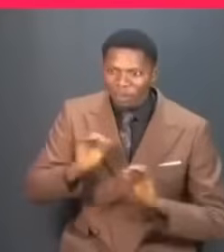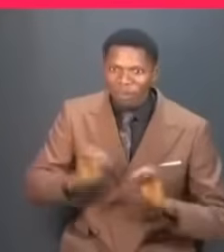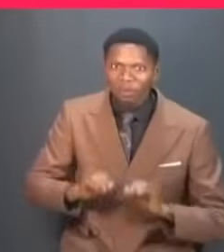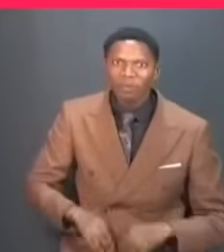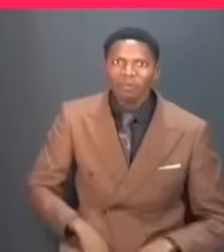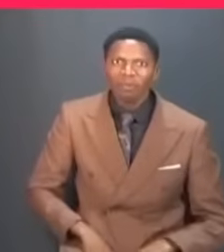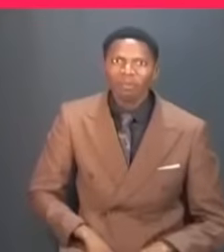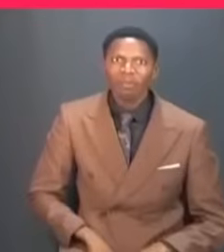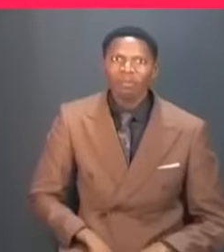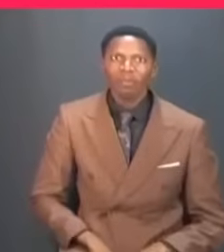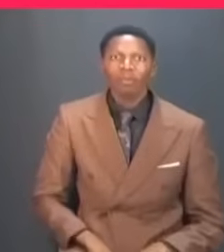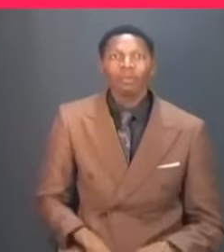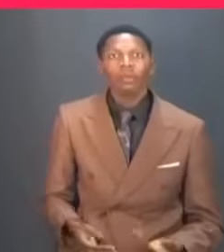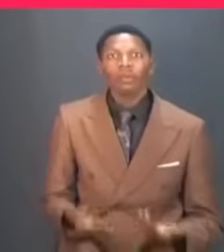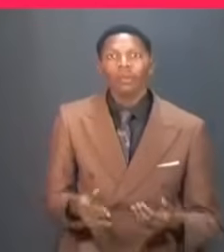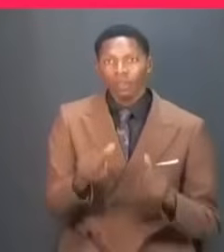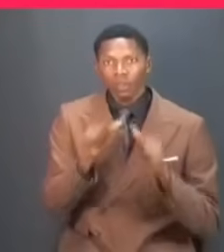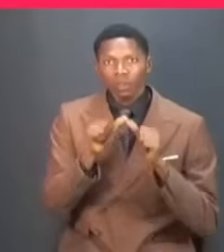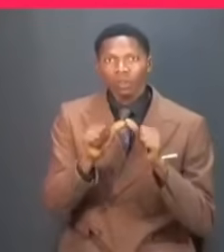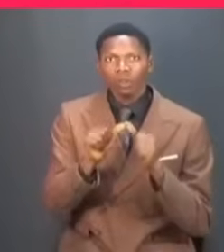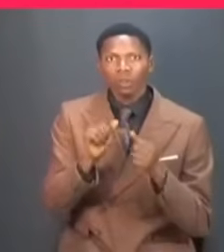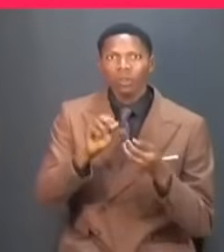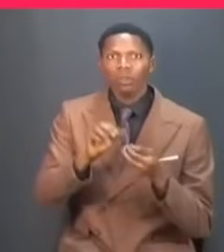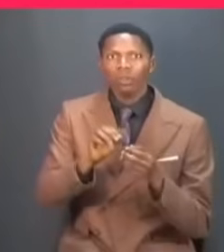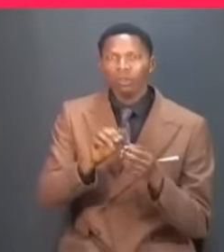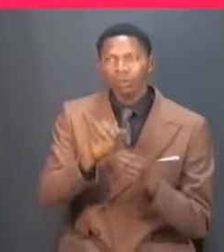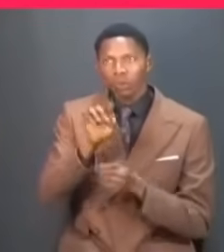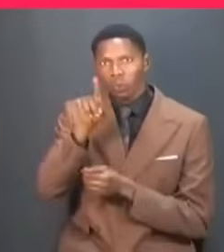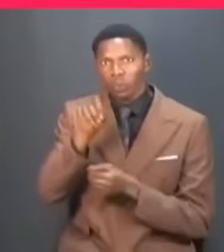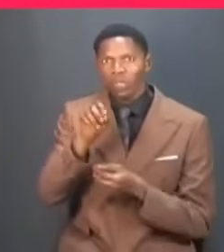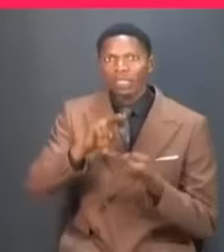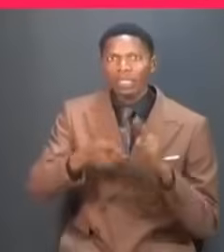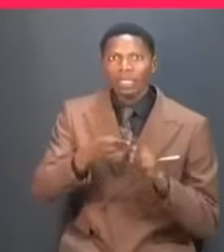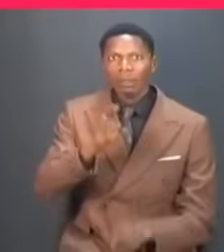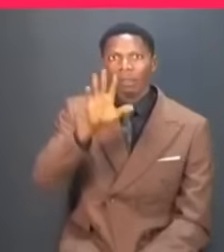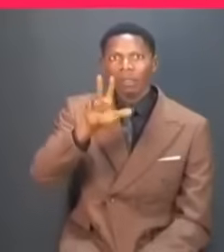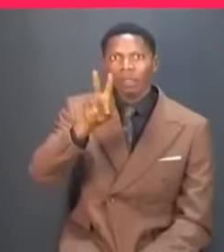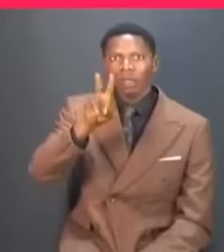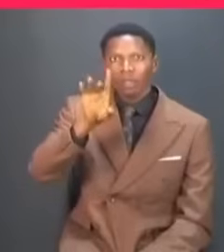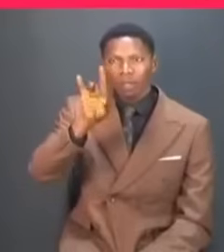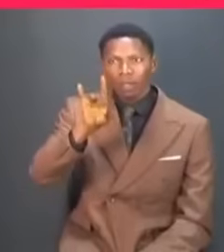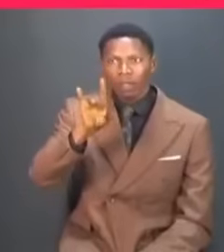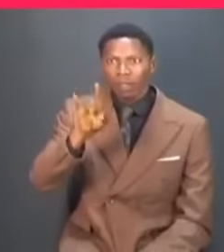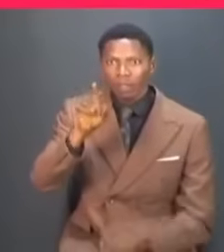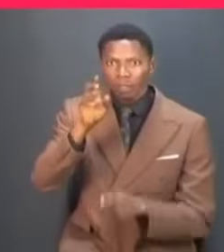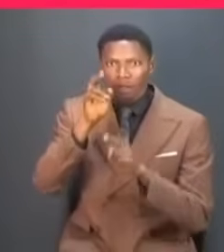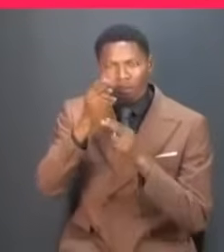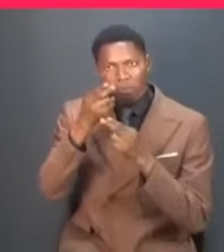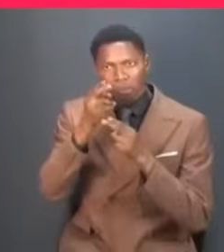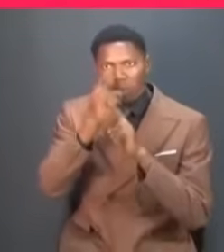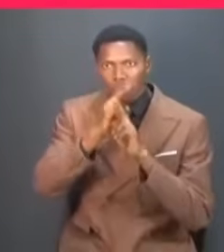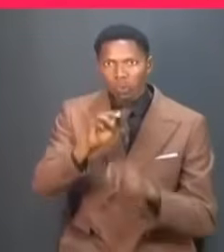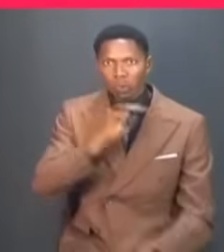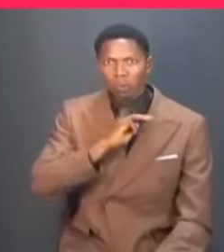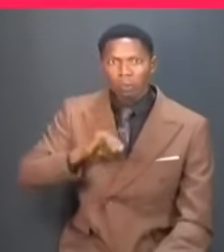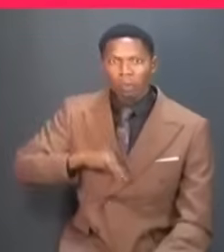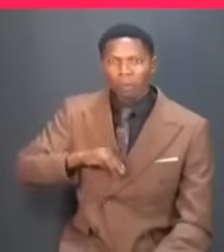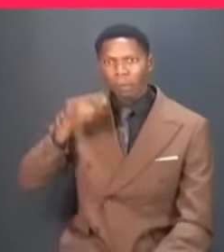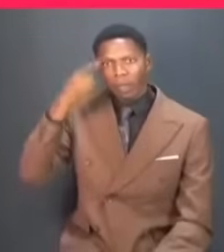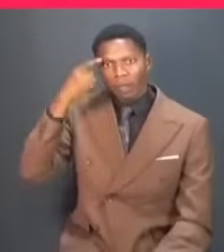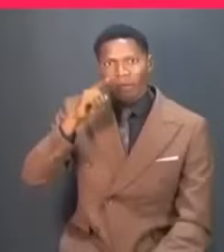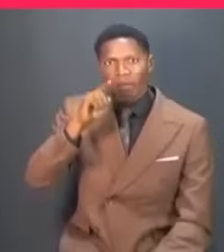Yes, we move on to question number 528. Honorable member for Hemang